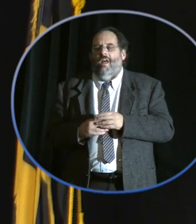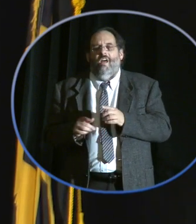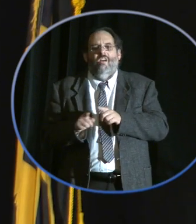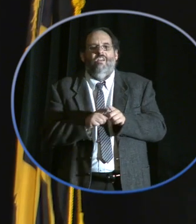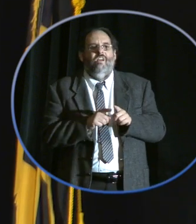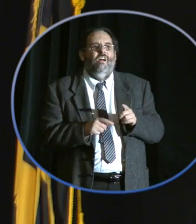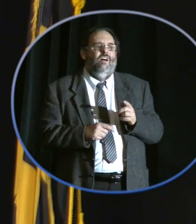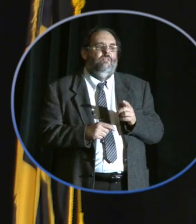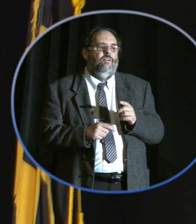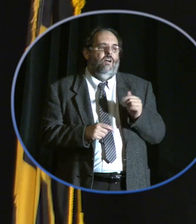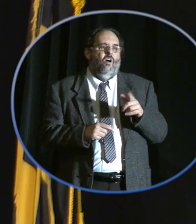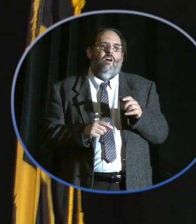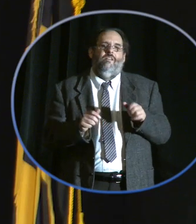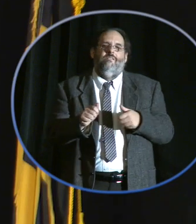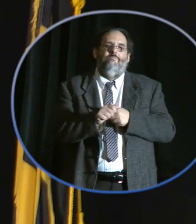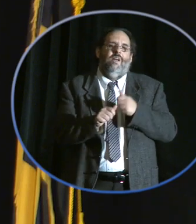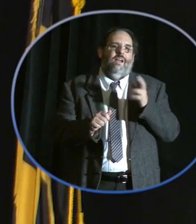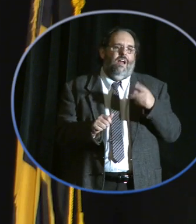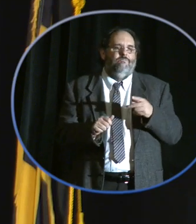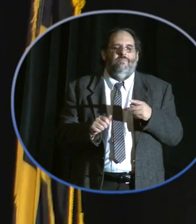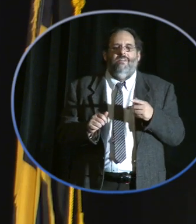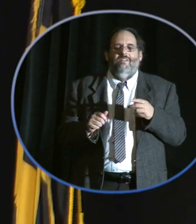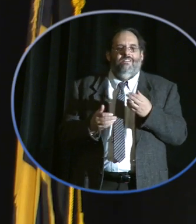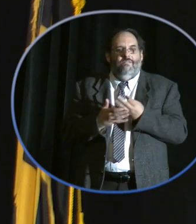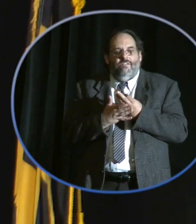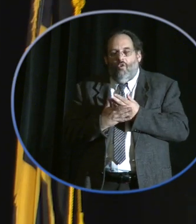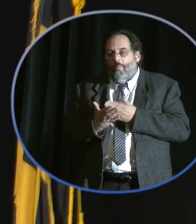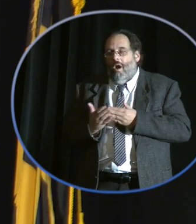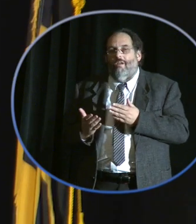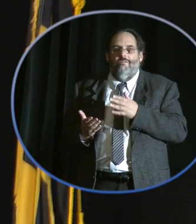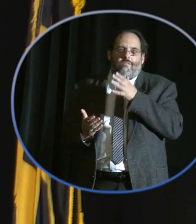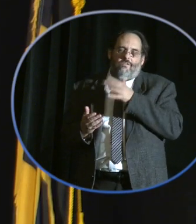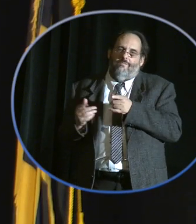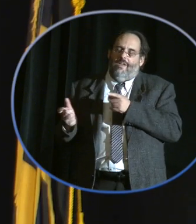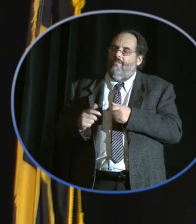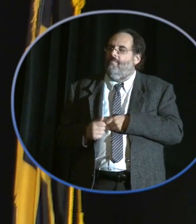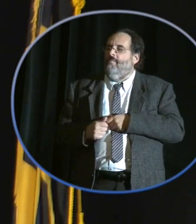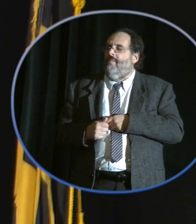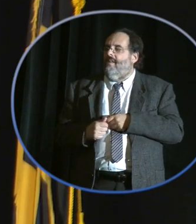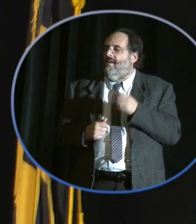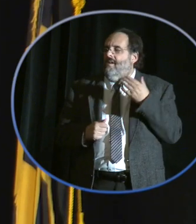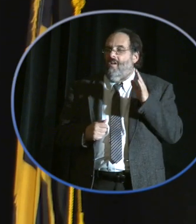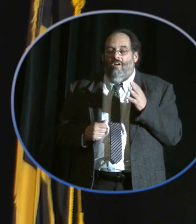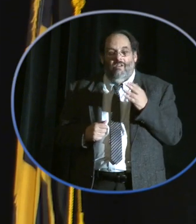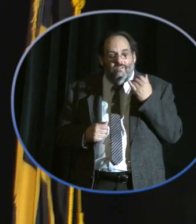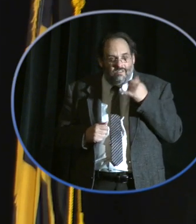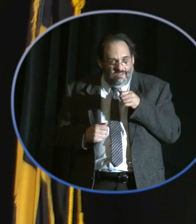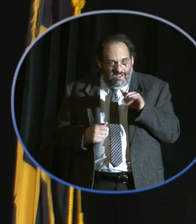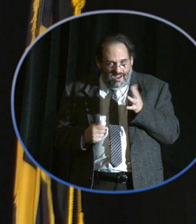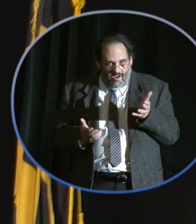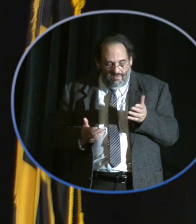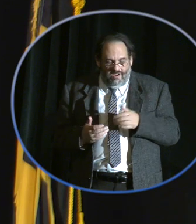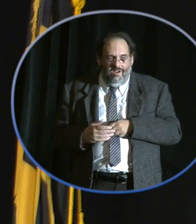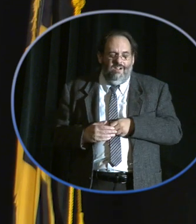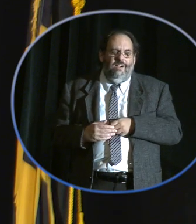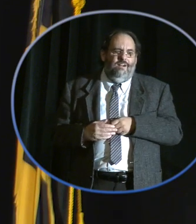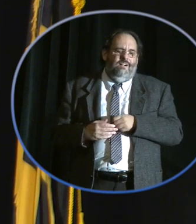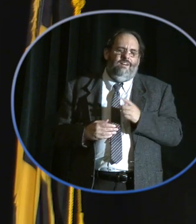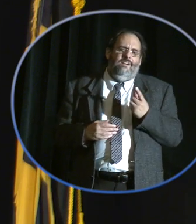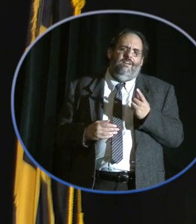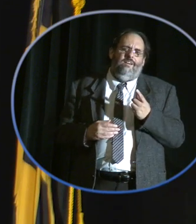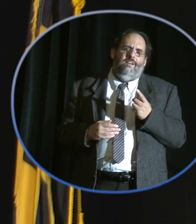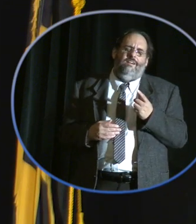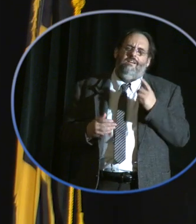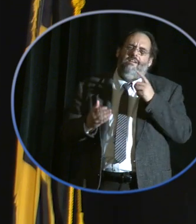managed all of the back of the house fiscal parts of this. And I don't know if she's still here, but just